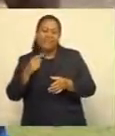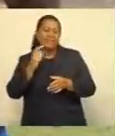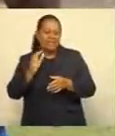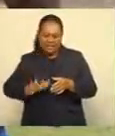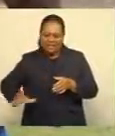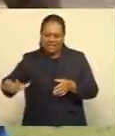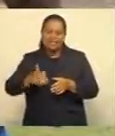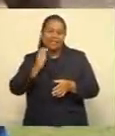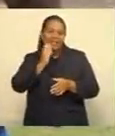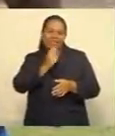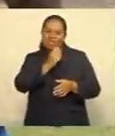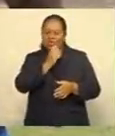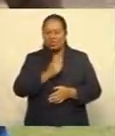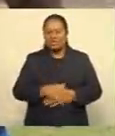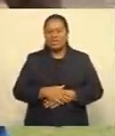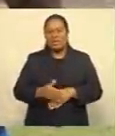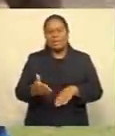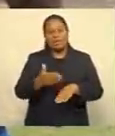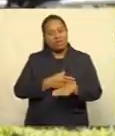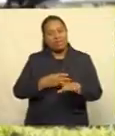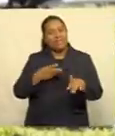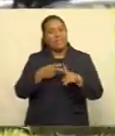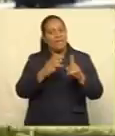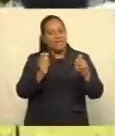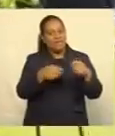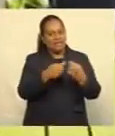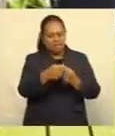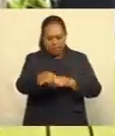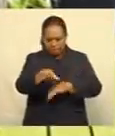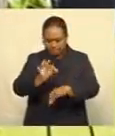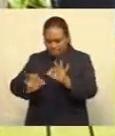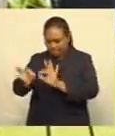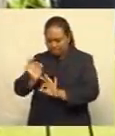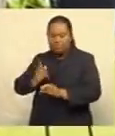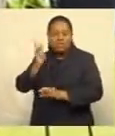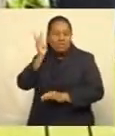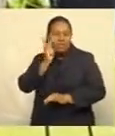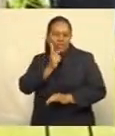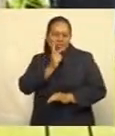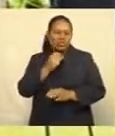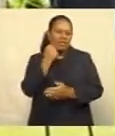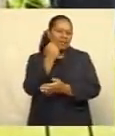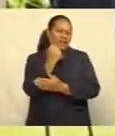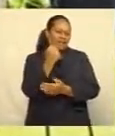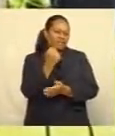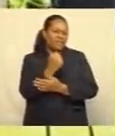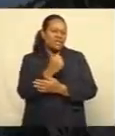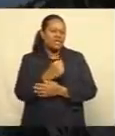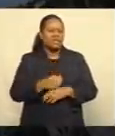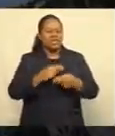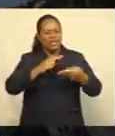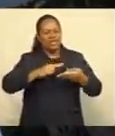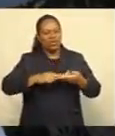from the island before the main team is chosen for the Vodafone Fiji Rugby Union Vanua Championship.